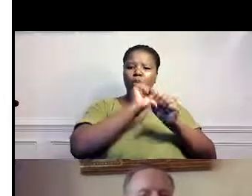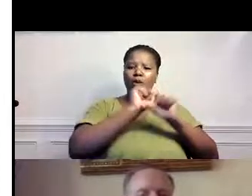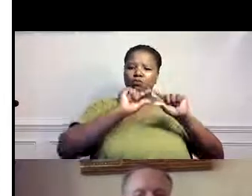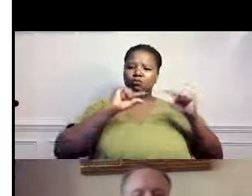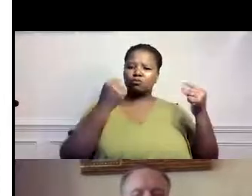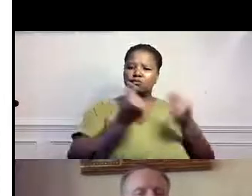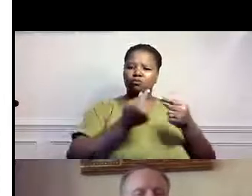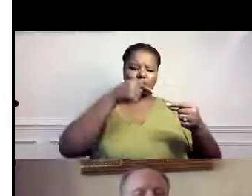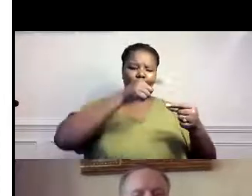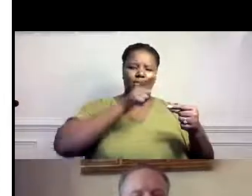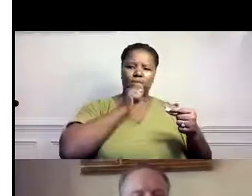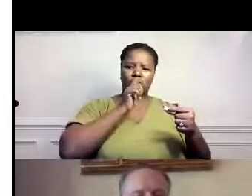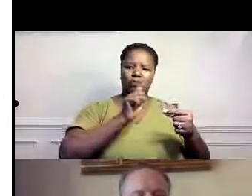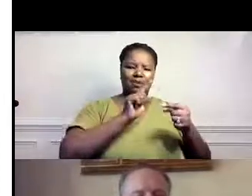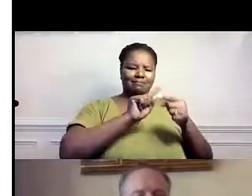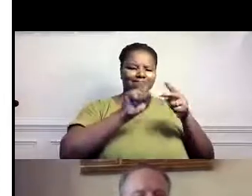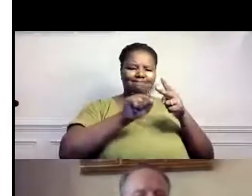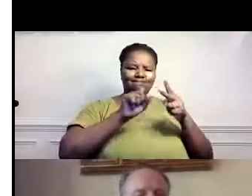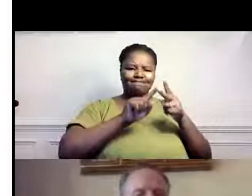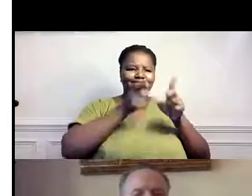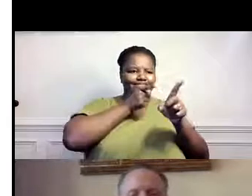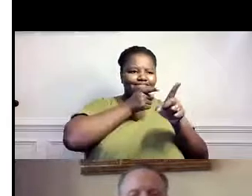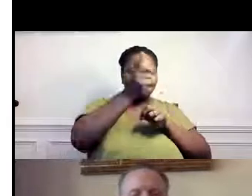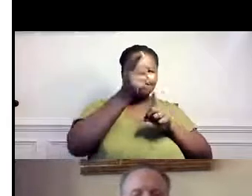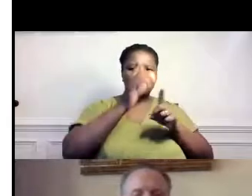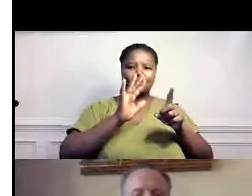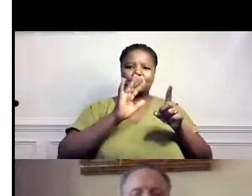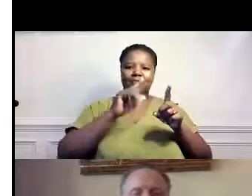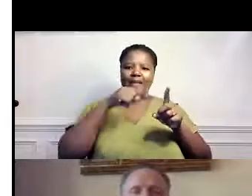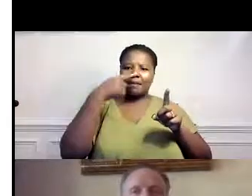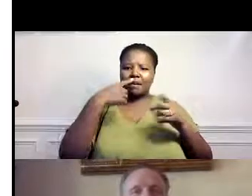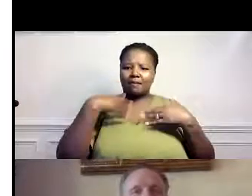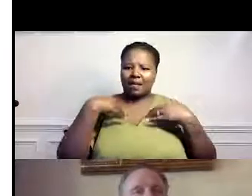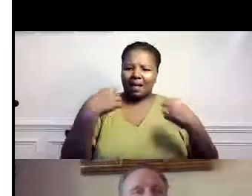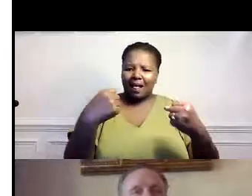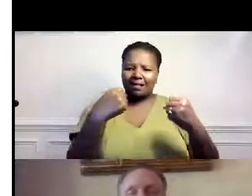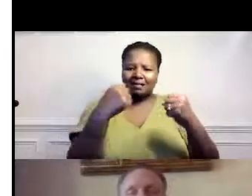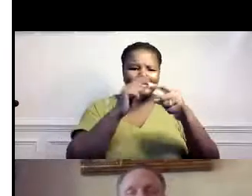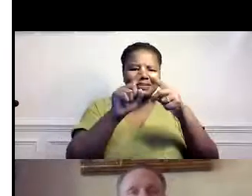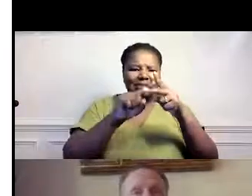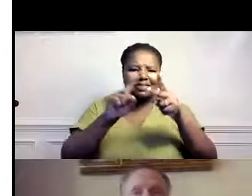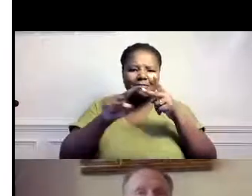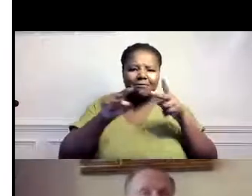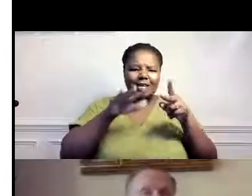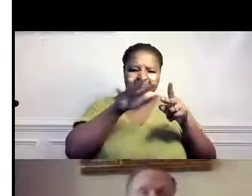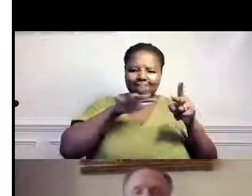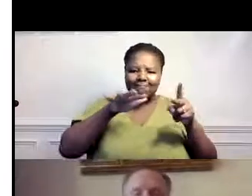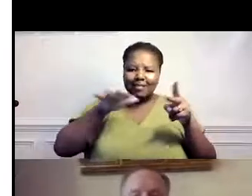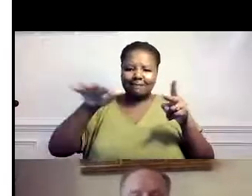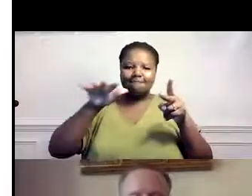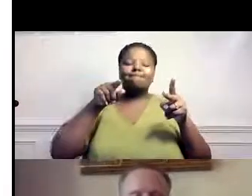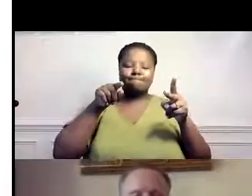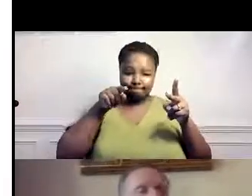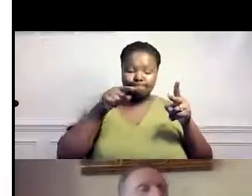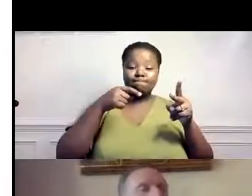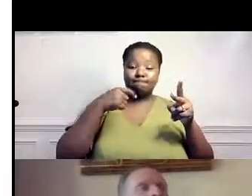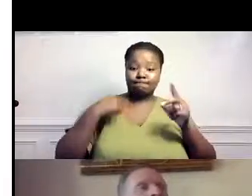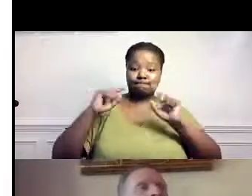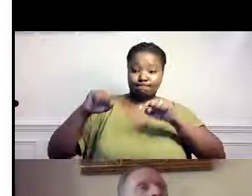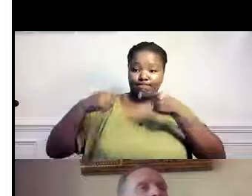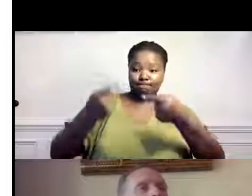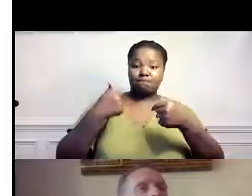4 states in immunizations, public health, academics, and other fields. And I've attended the majority of